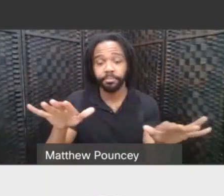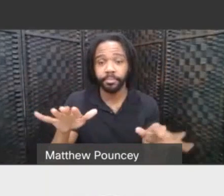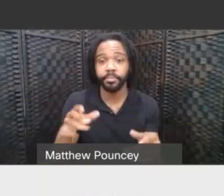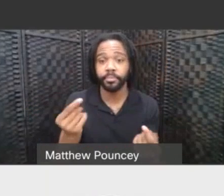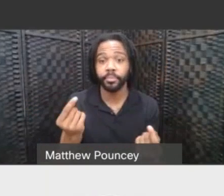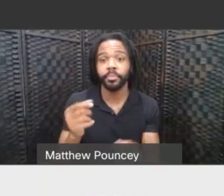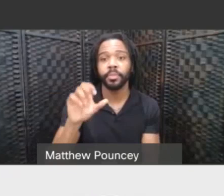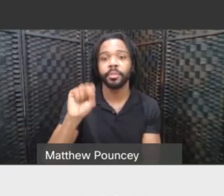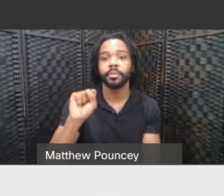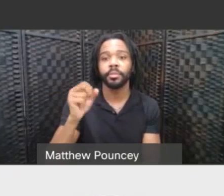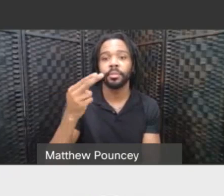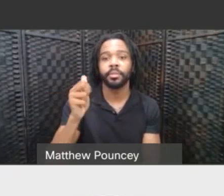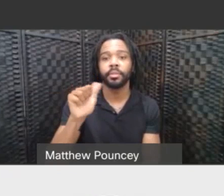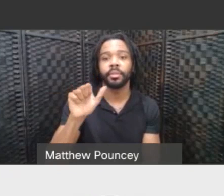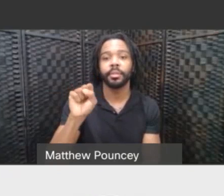is Shasta,